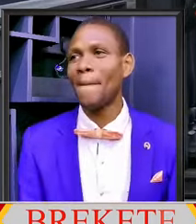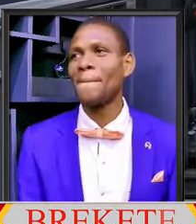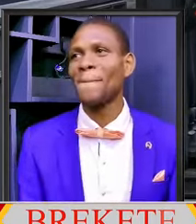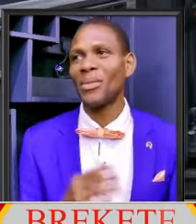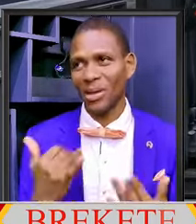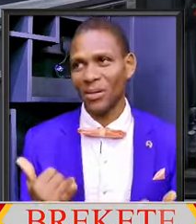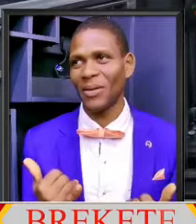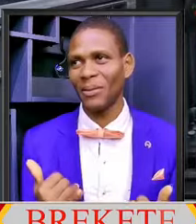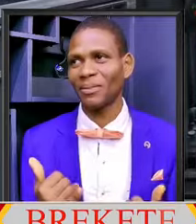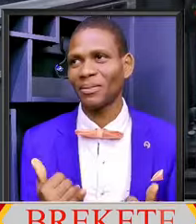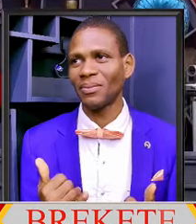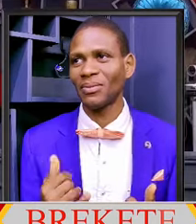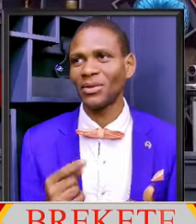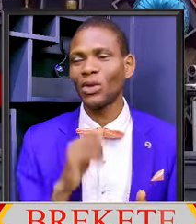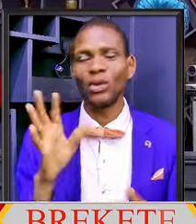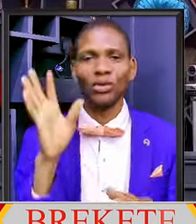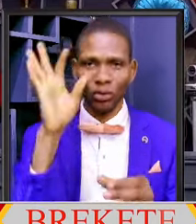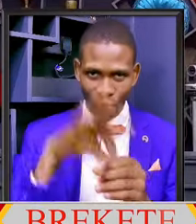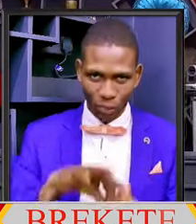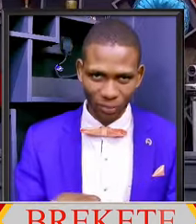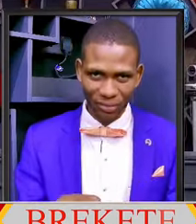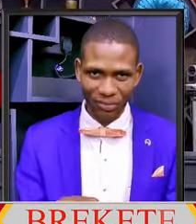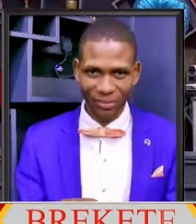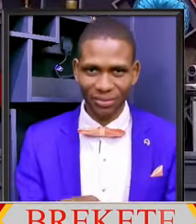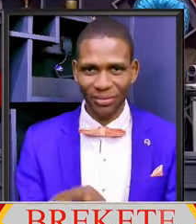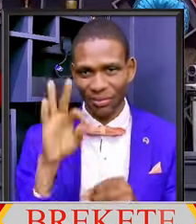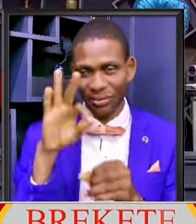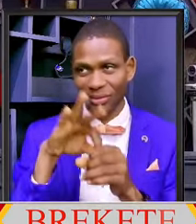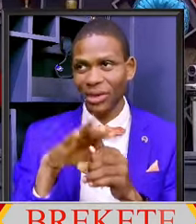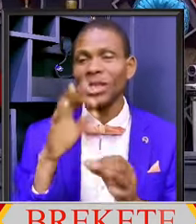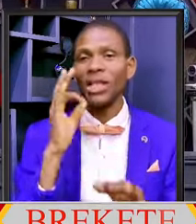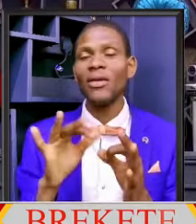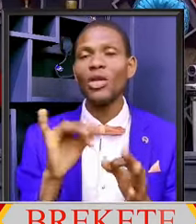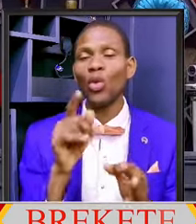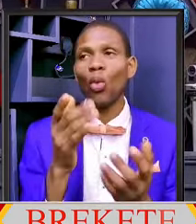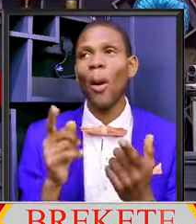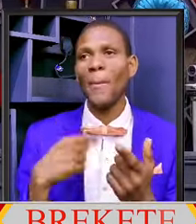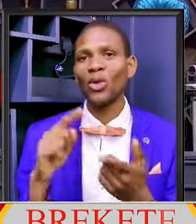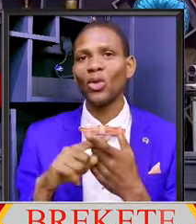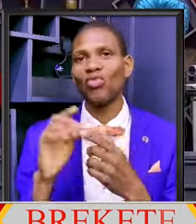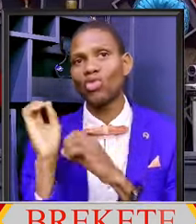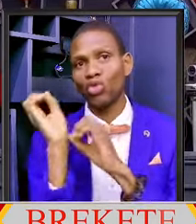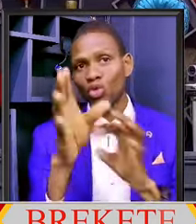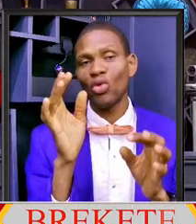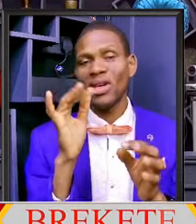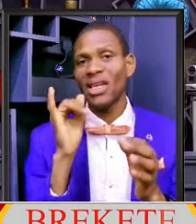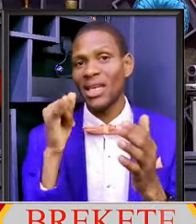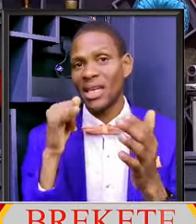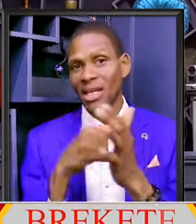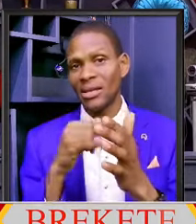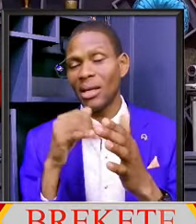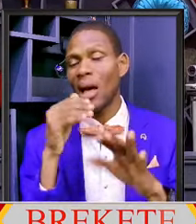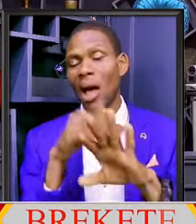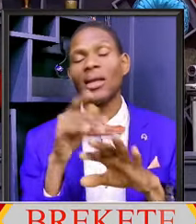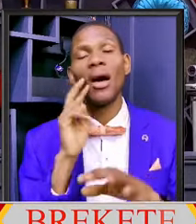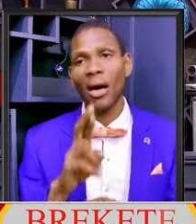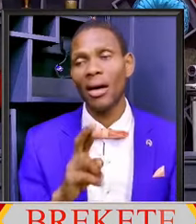Okay. Now, we go vote. If you want make I throw him at her,